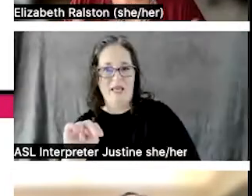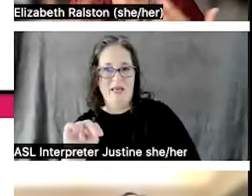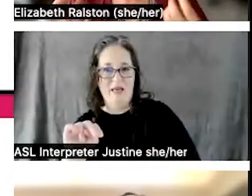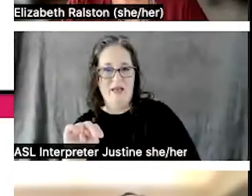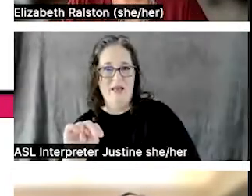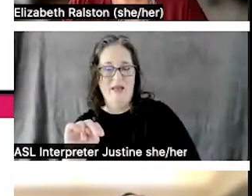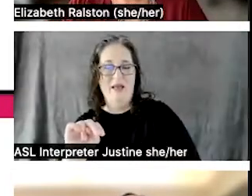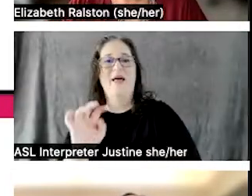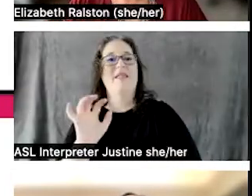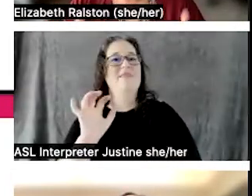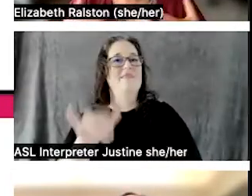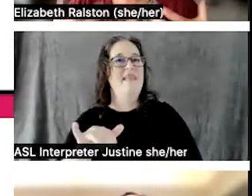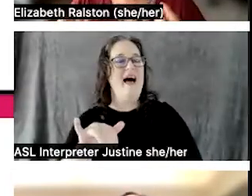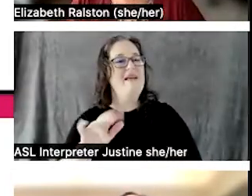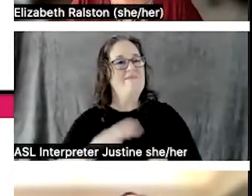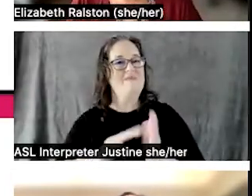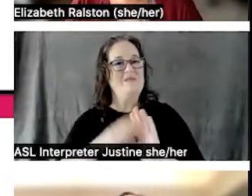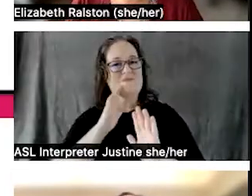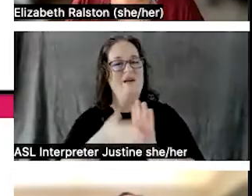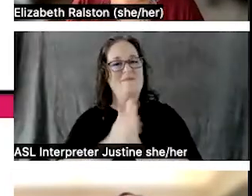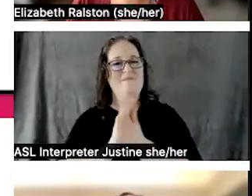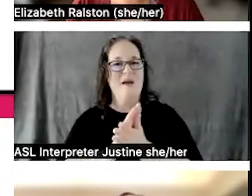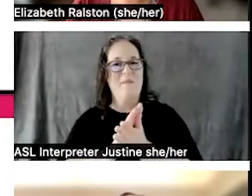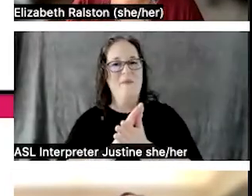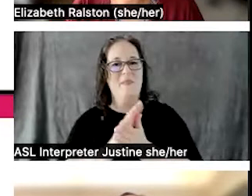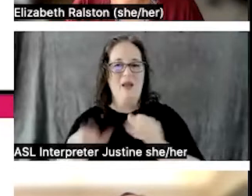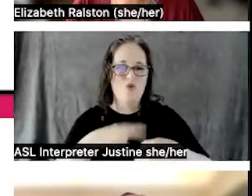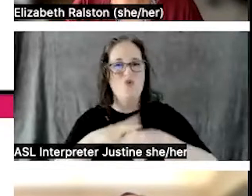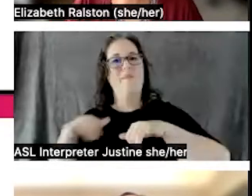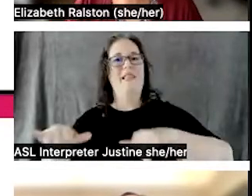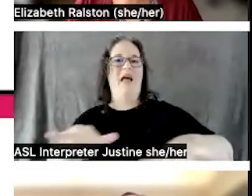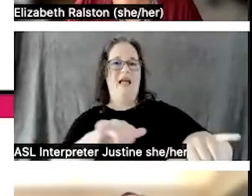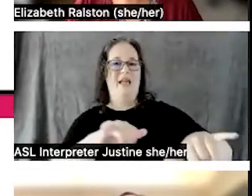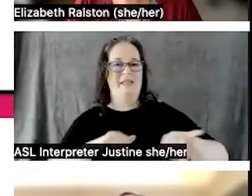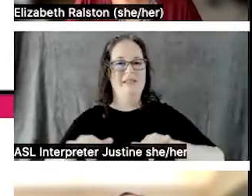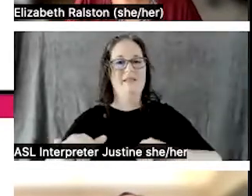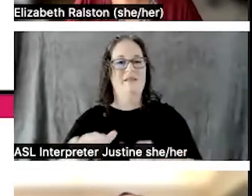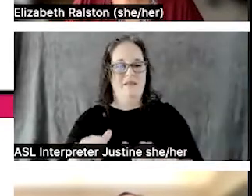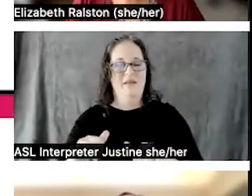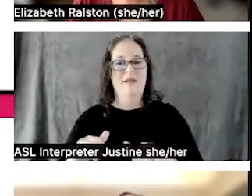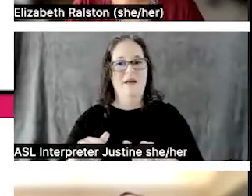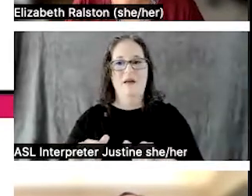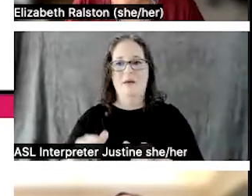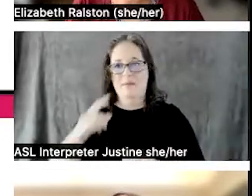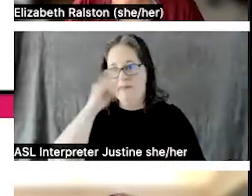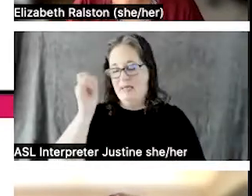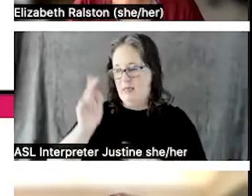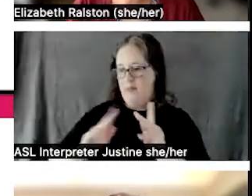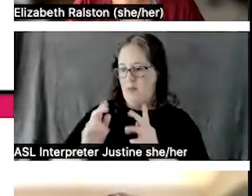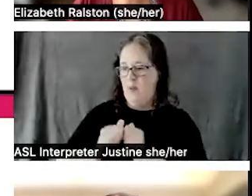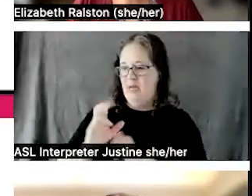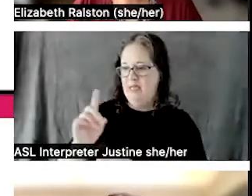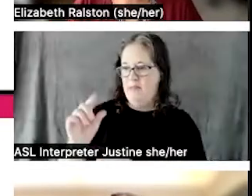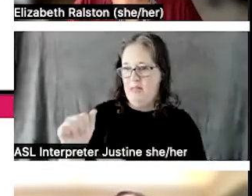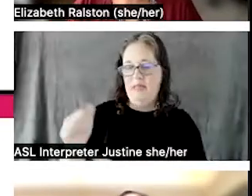normalizes a meeting, the meeting structure for people with disabilities, because often they are the most marginalized at